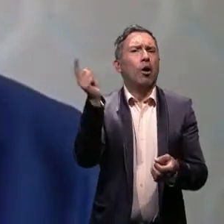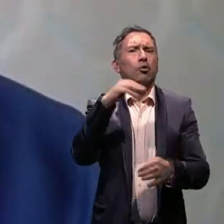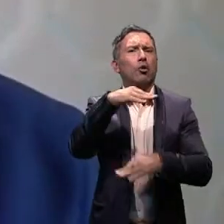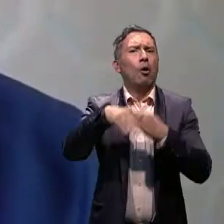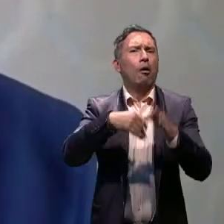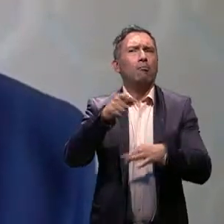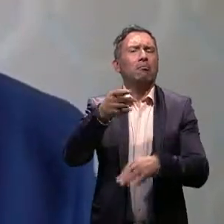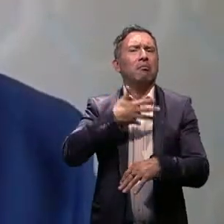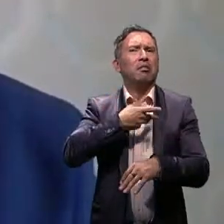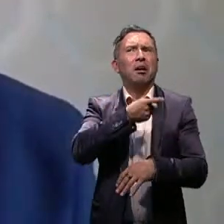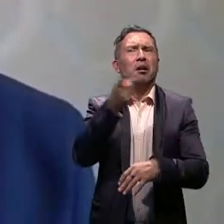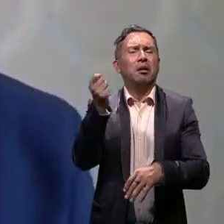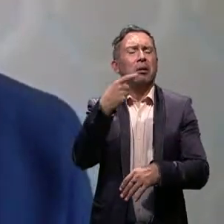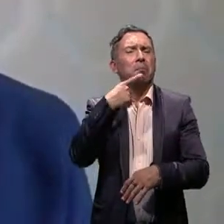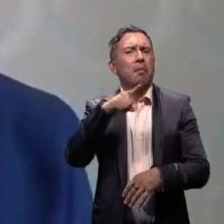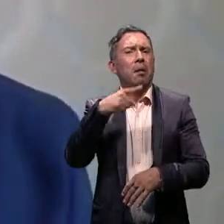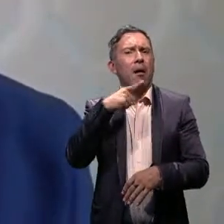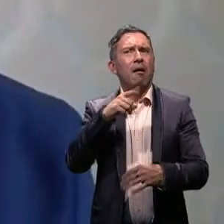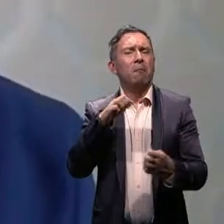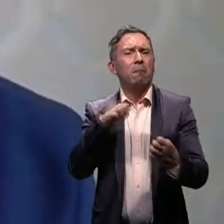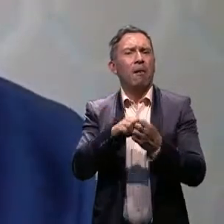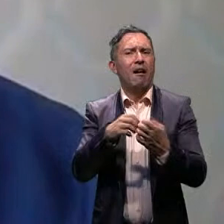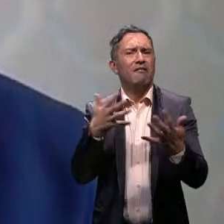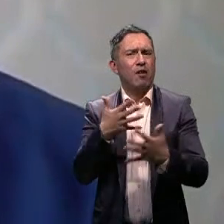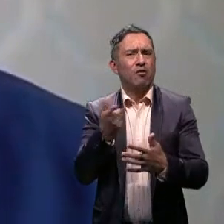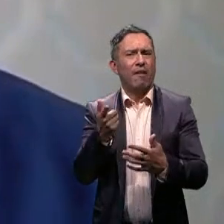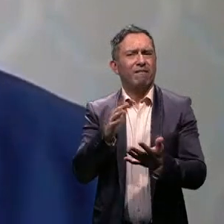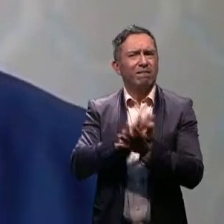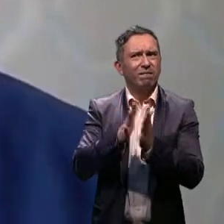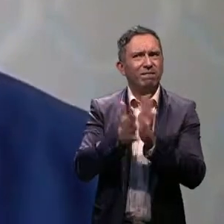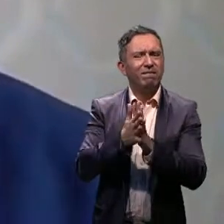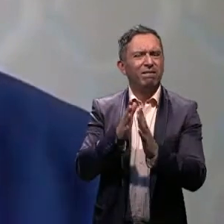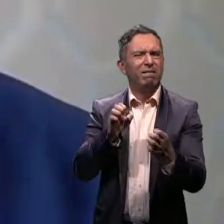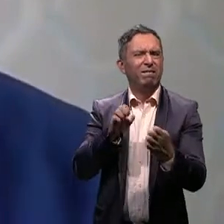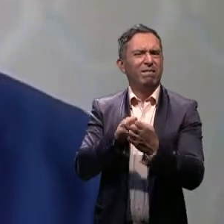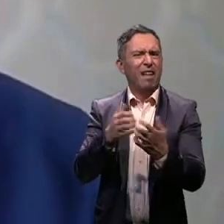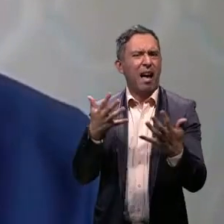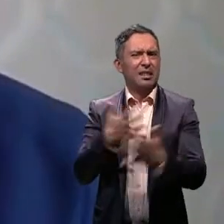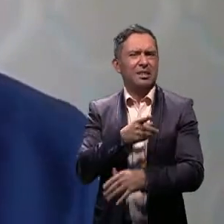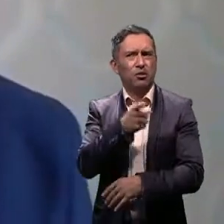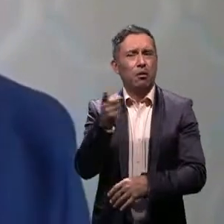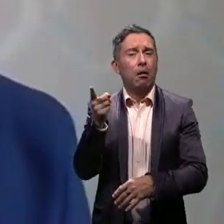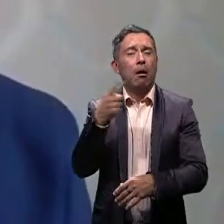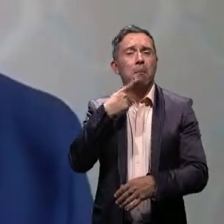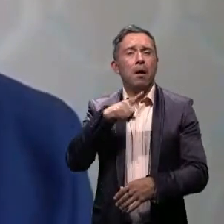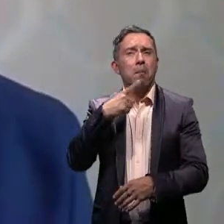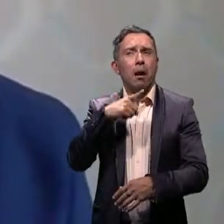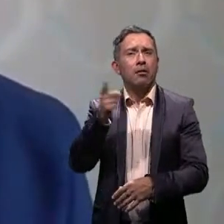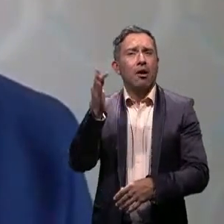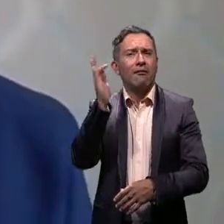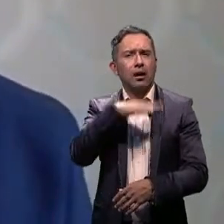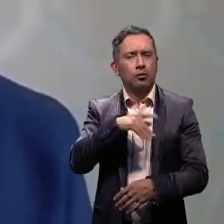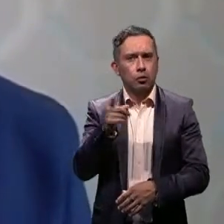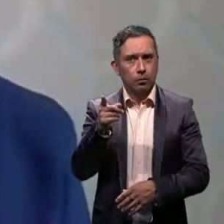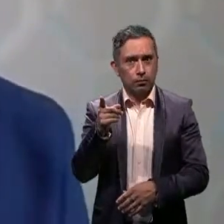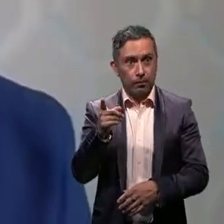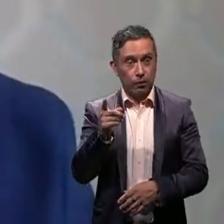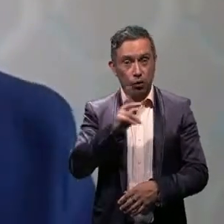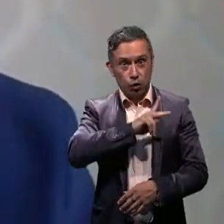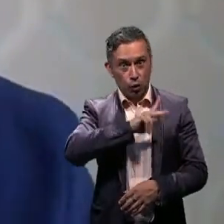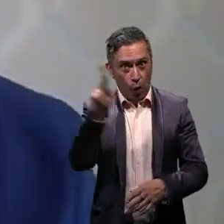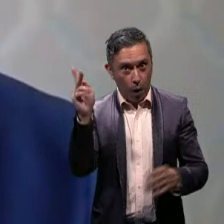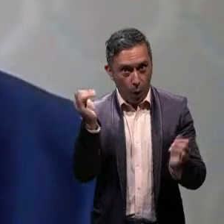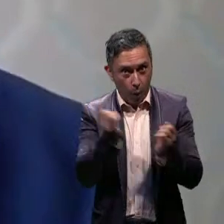the part that everywhere there are some fraud complaints and that they are false, but they